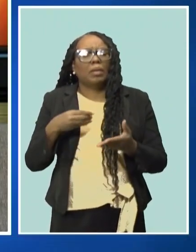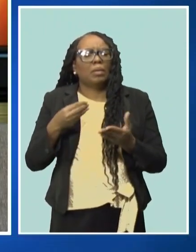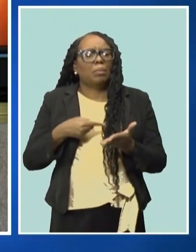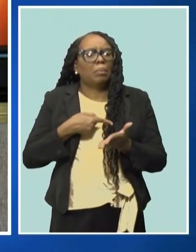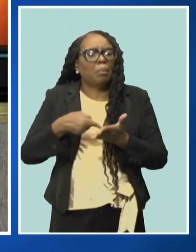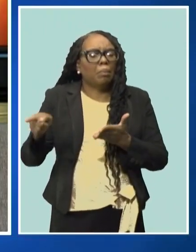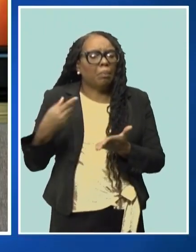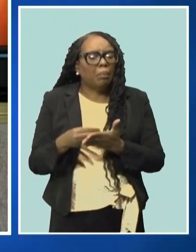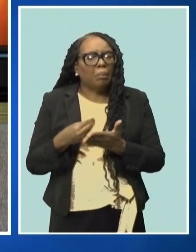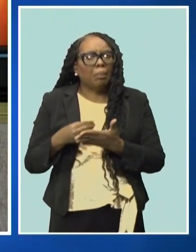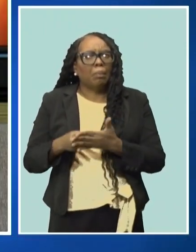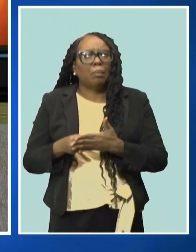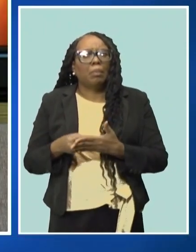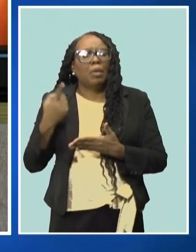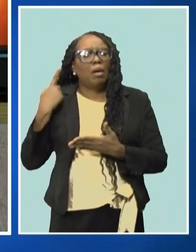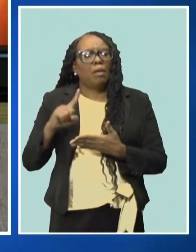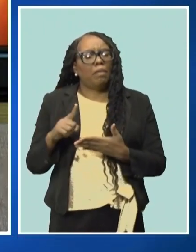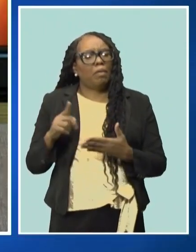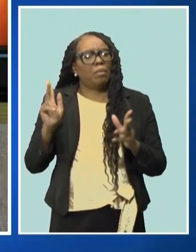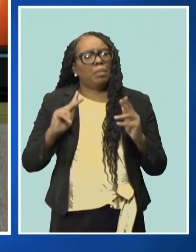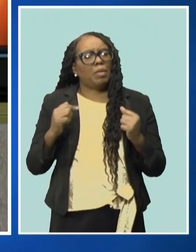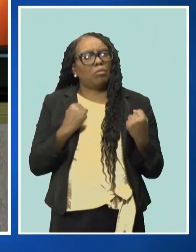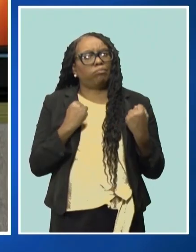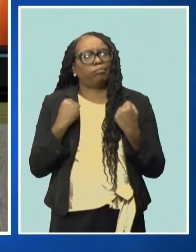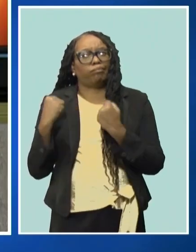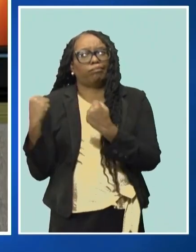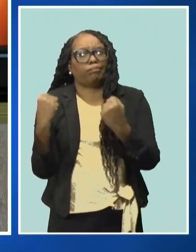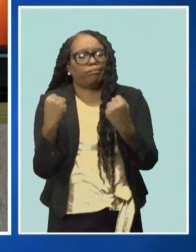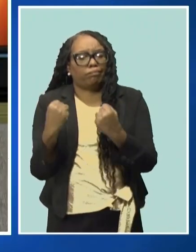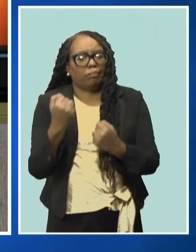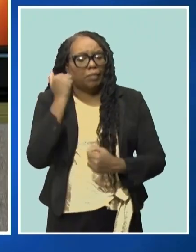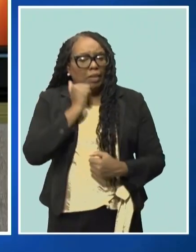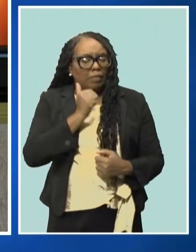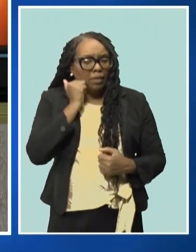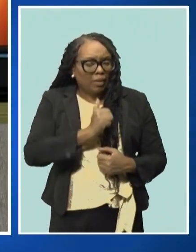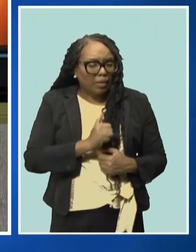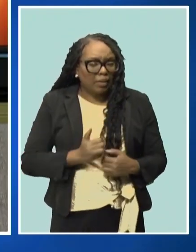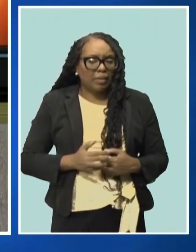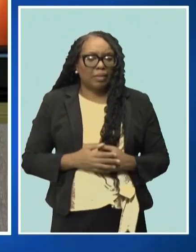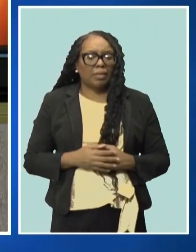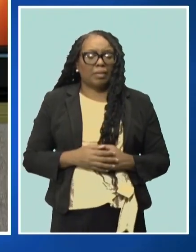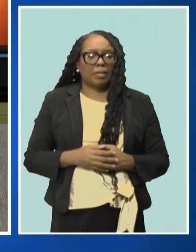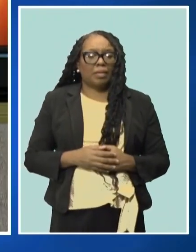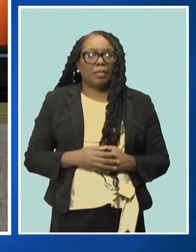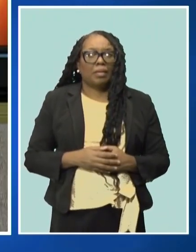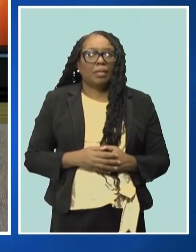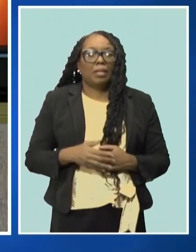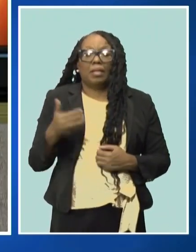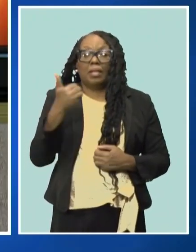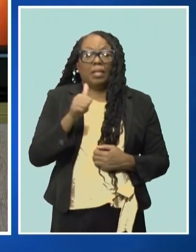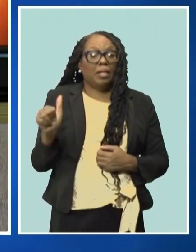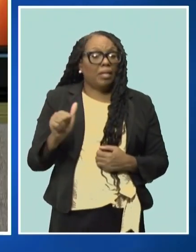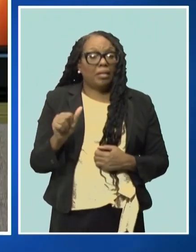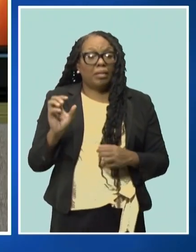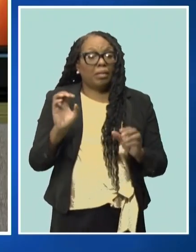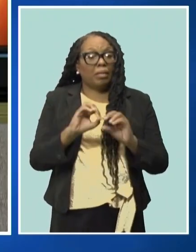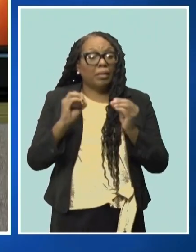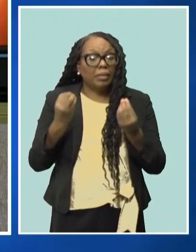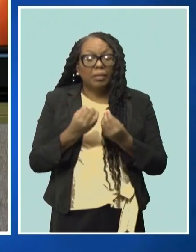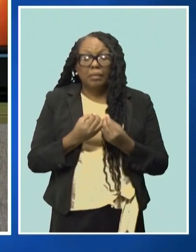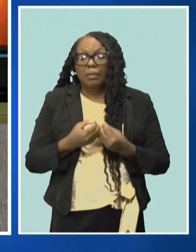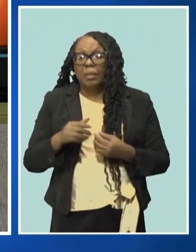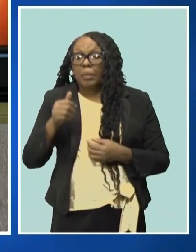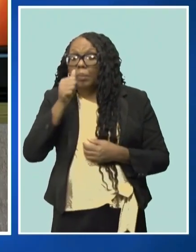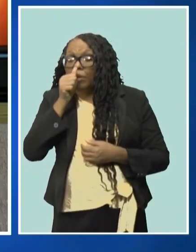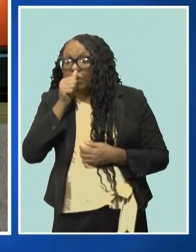funds in transport daily, and any entity, government or otherwise, who is